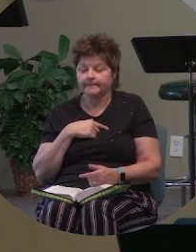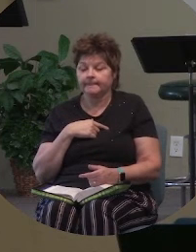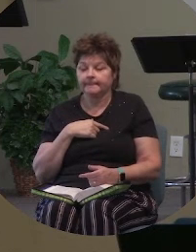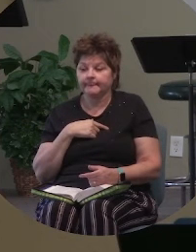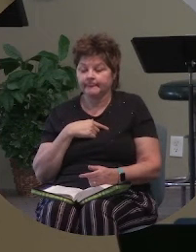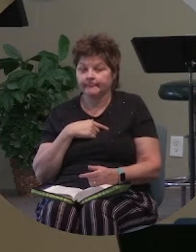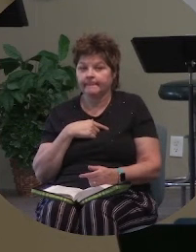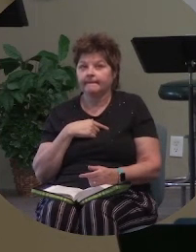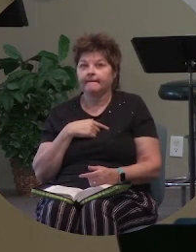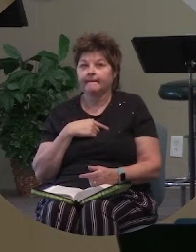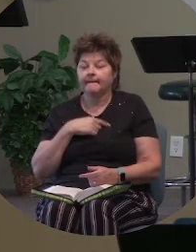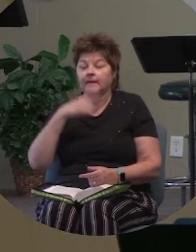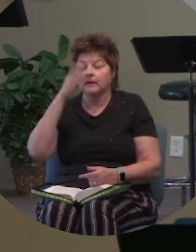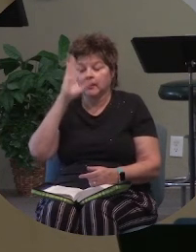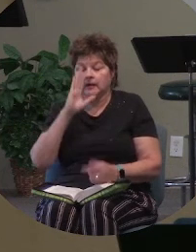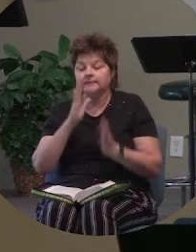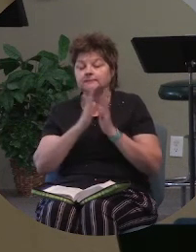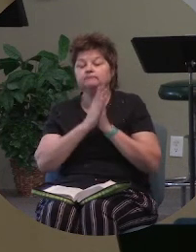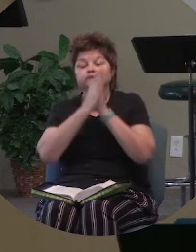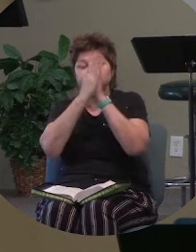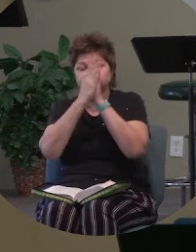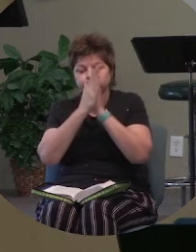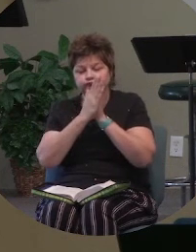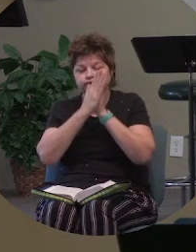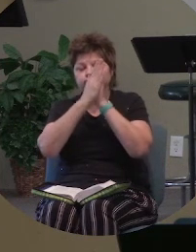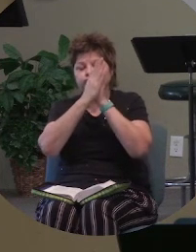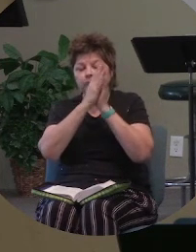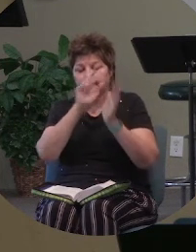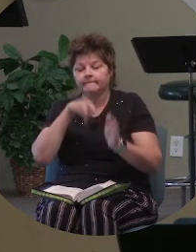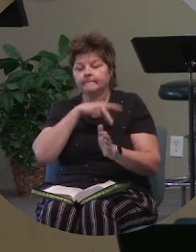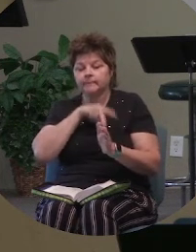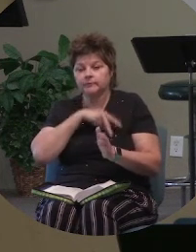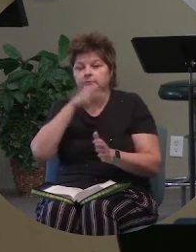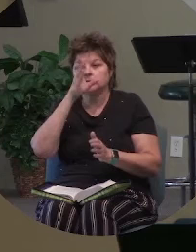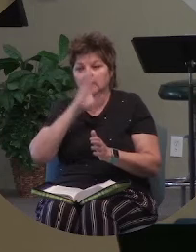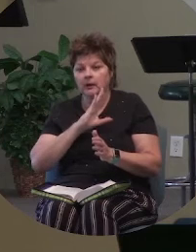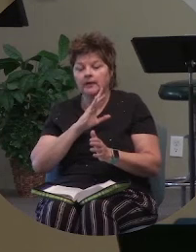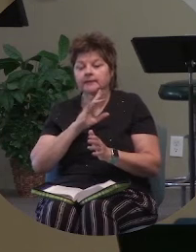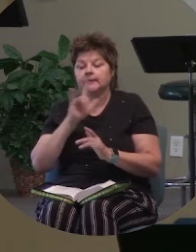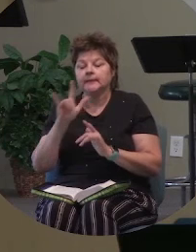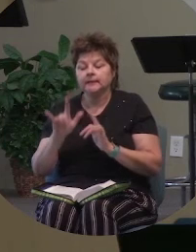He's an intimate, personal God. And he loves you.